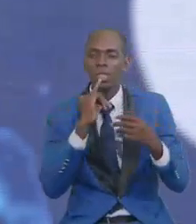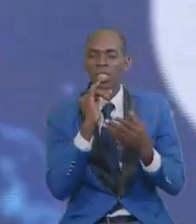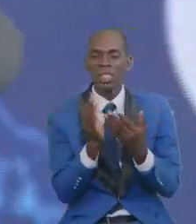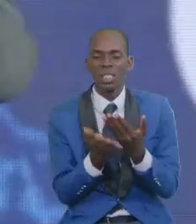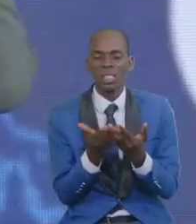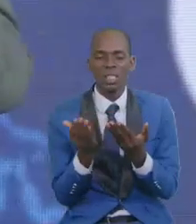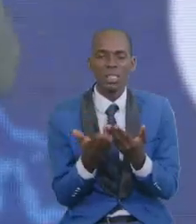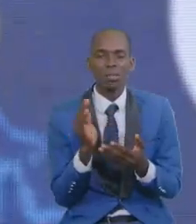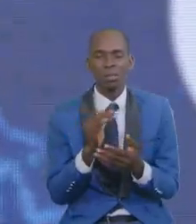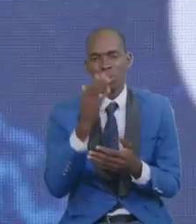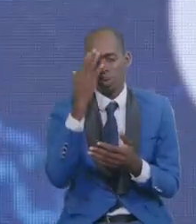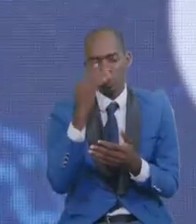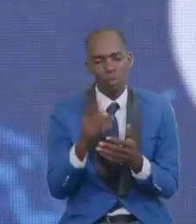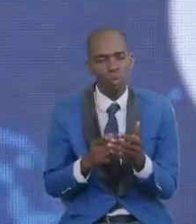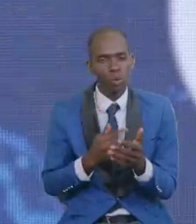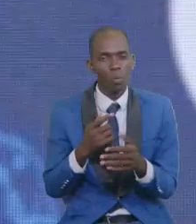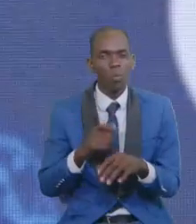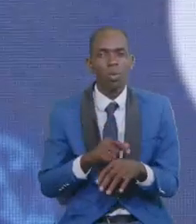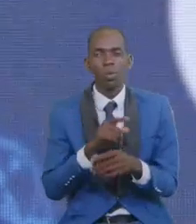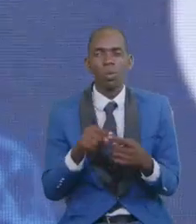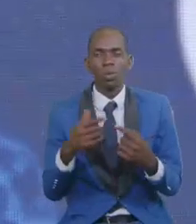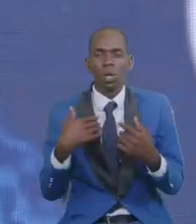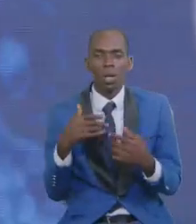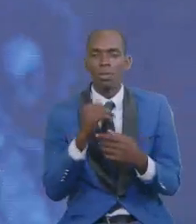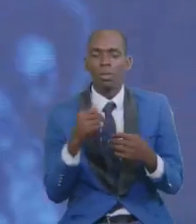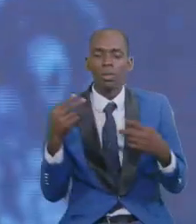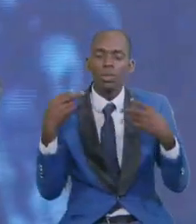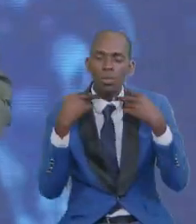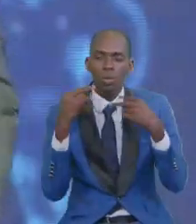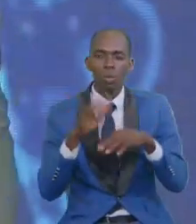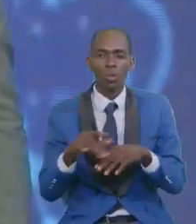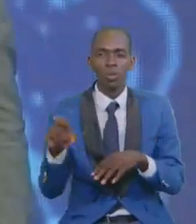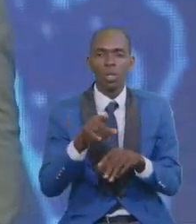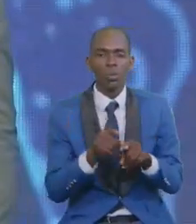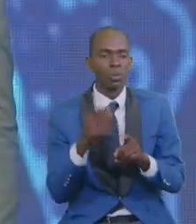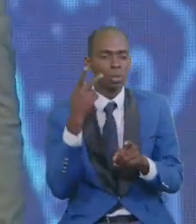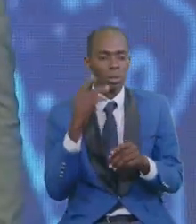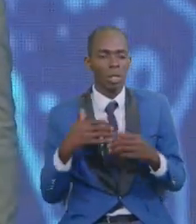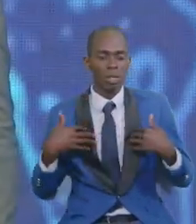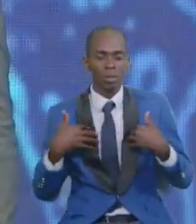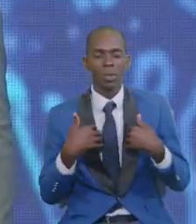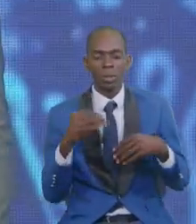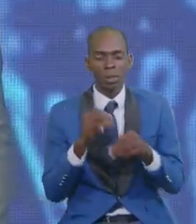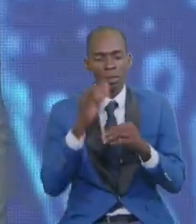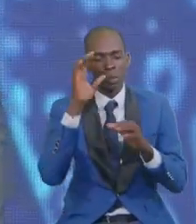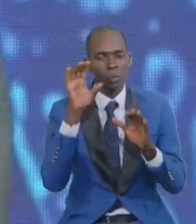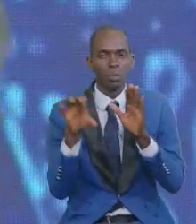You know, sometimes when you have a yoke upon you, like you see those animals in the picture,